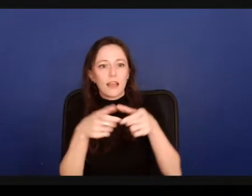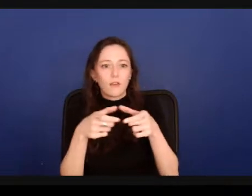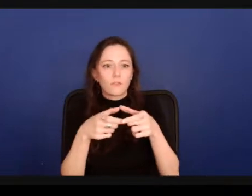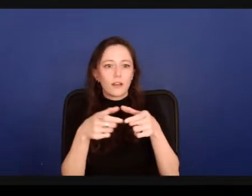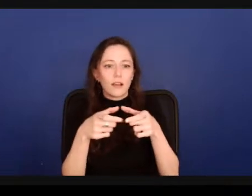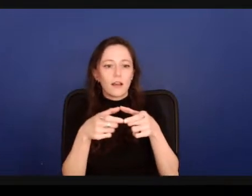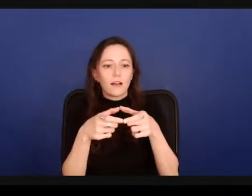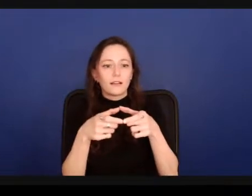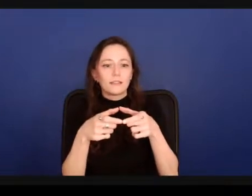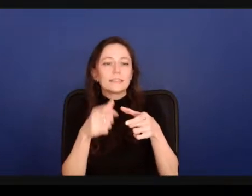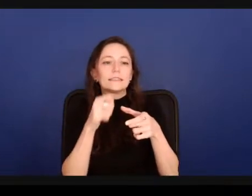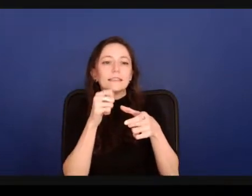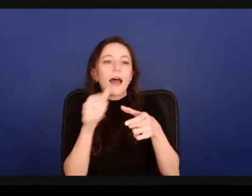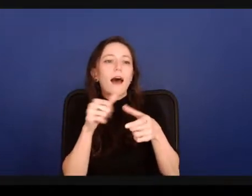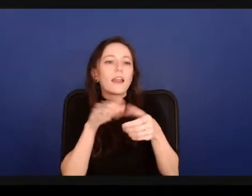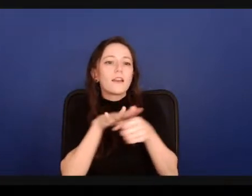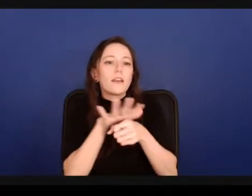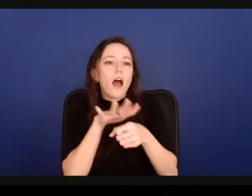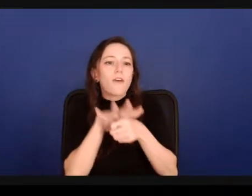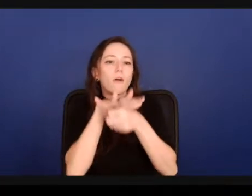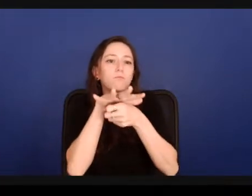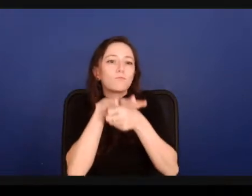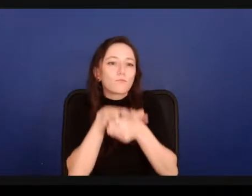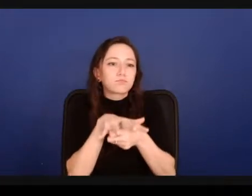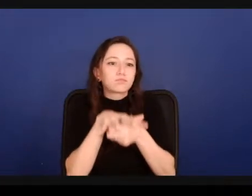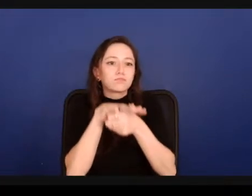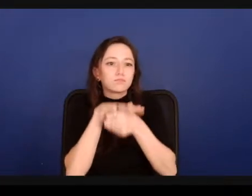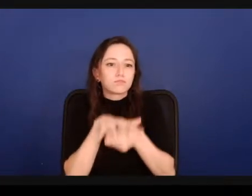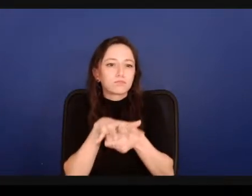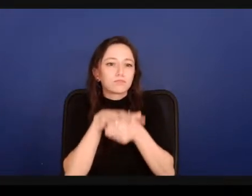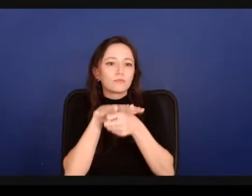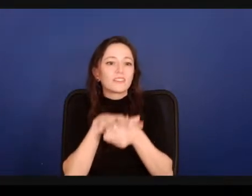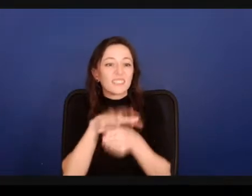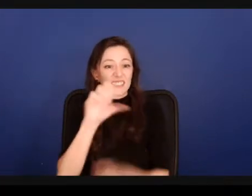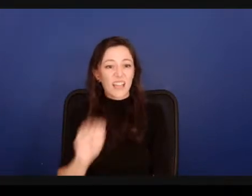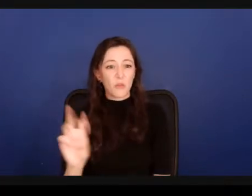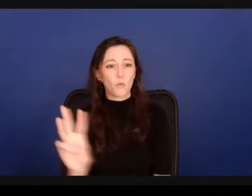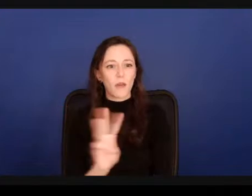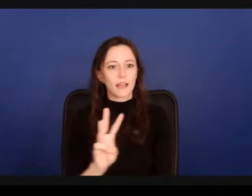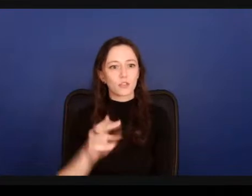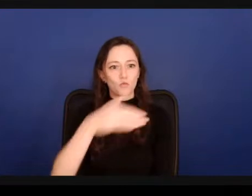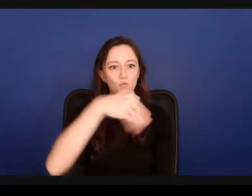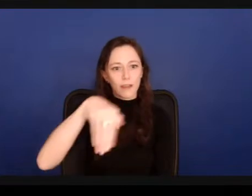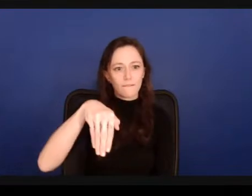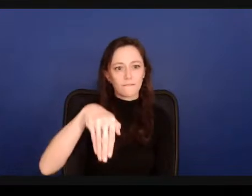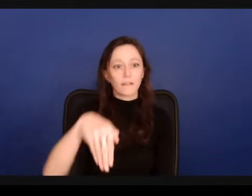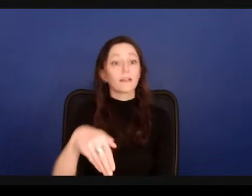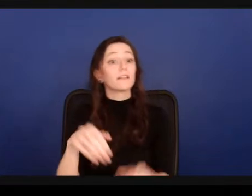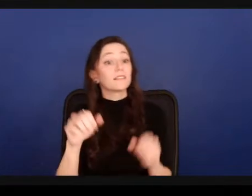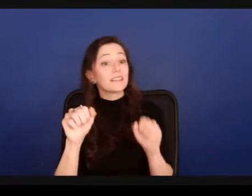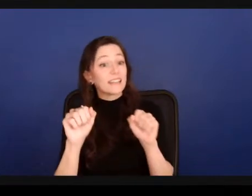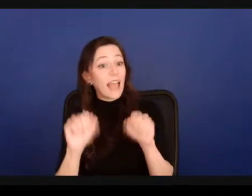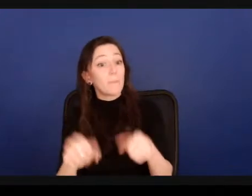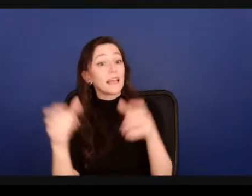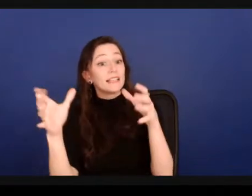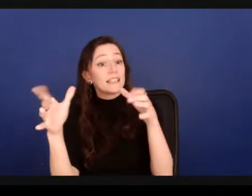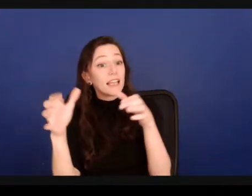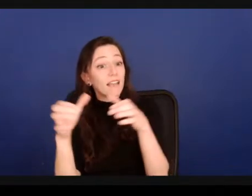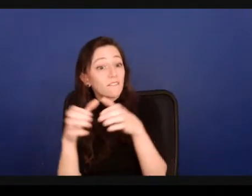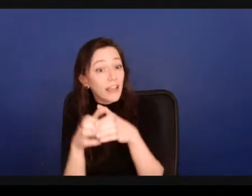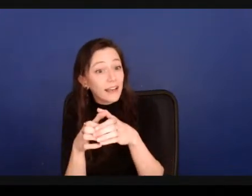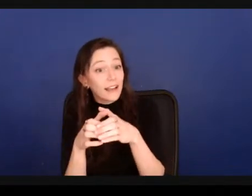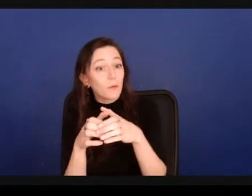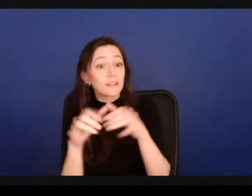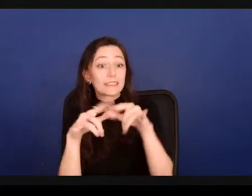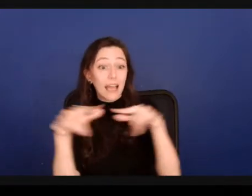enough of it pressurizing to go in the southwest rift, right? The southwest rift could be deflating while the summit is inflating. If you get to some kind of moderate